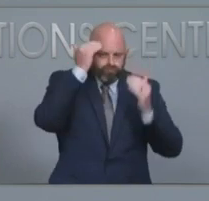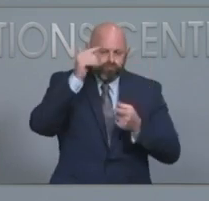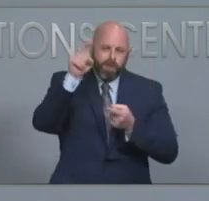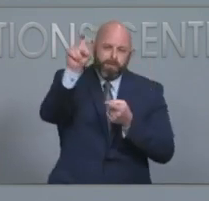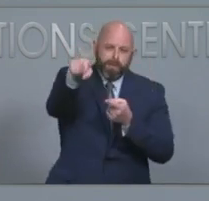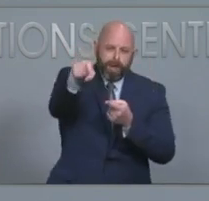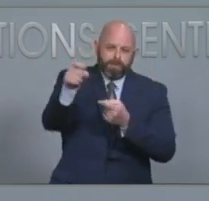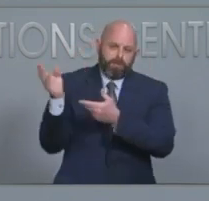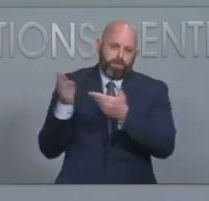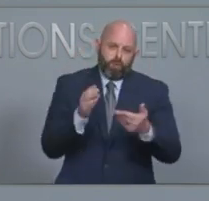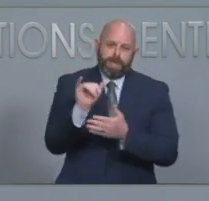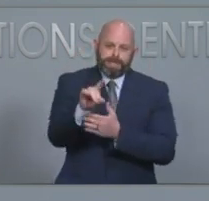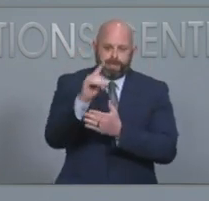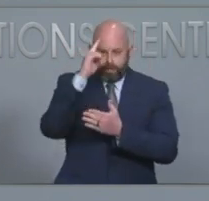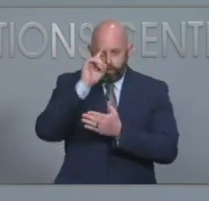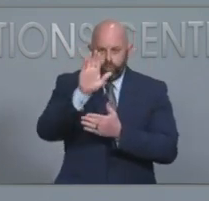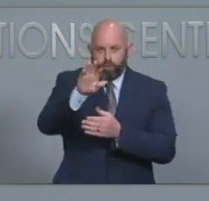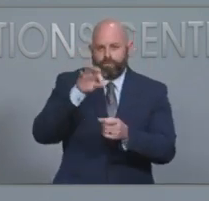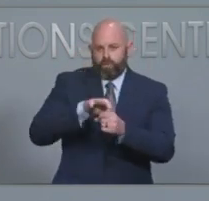your ID to vote.